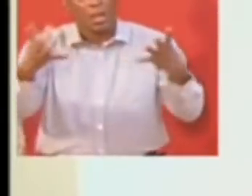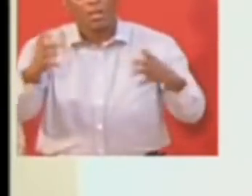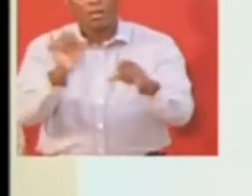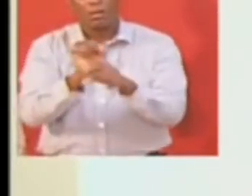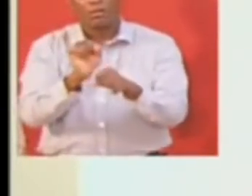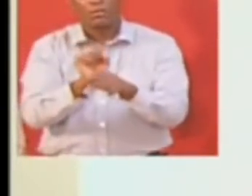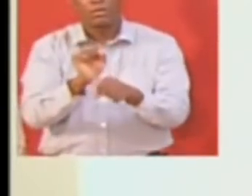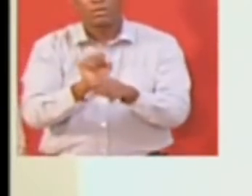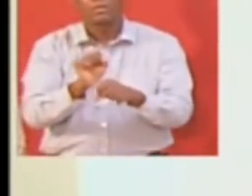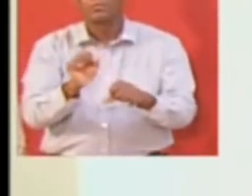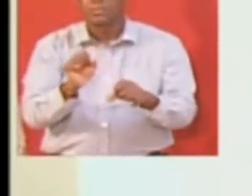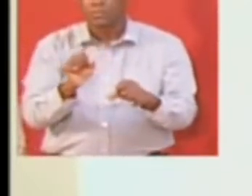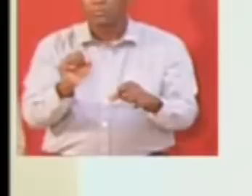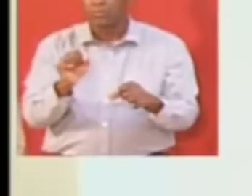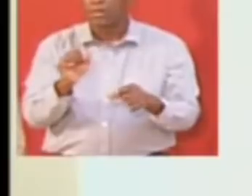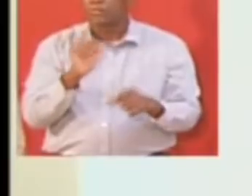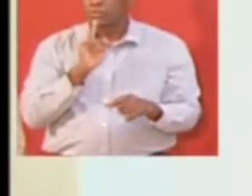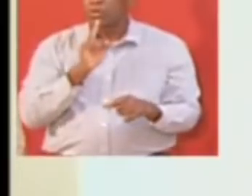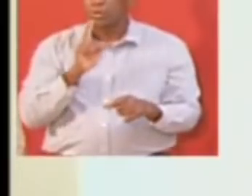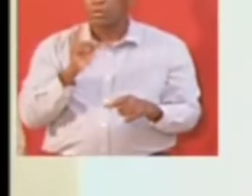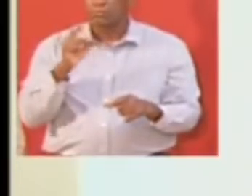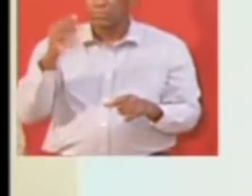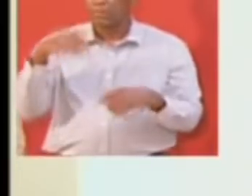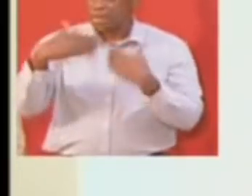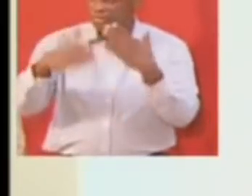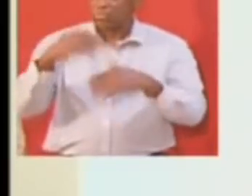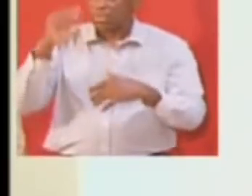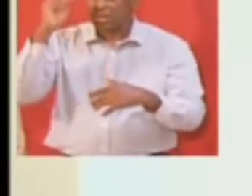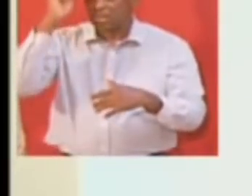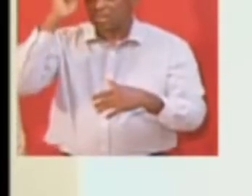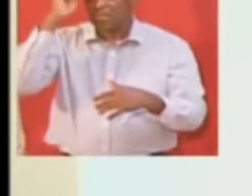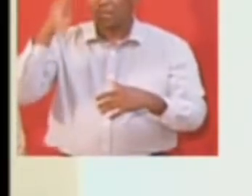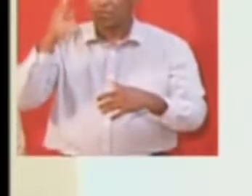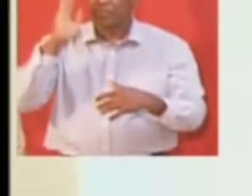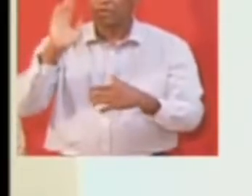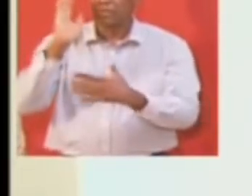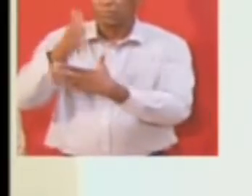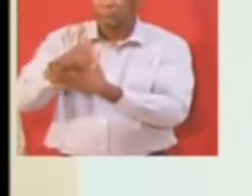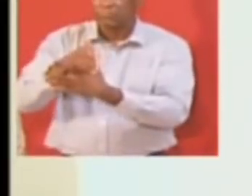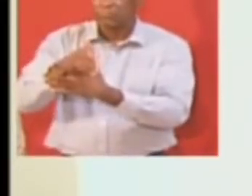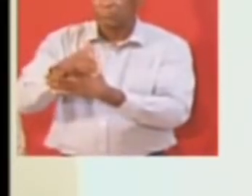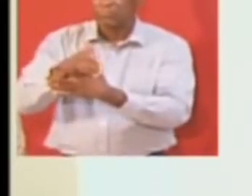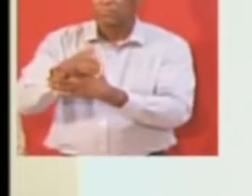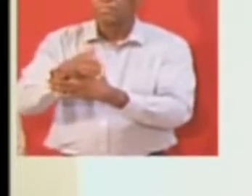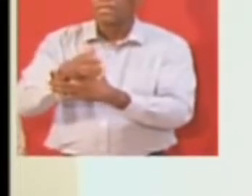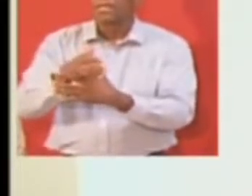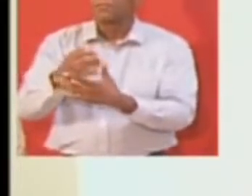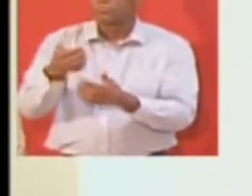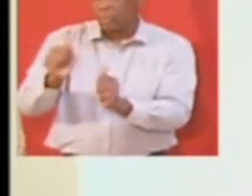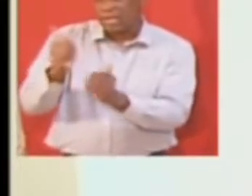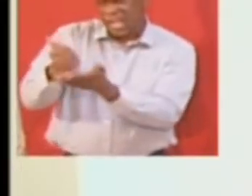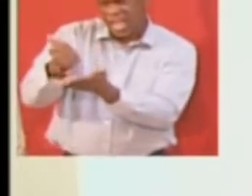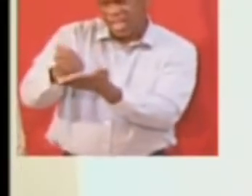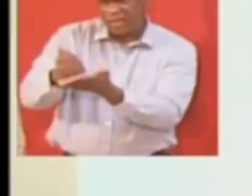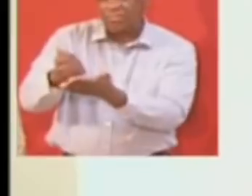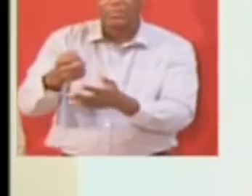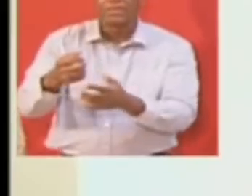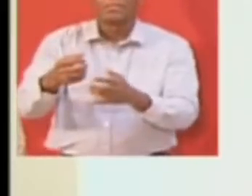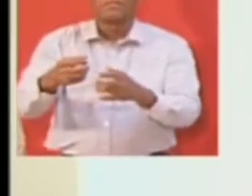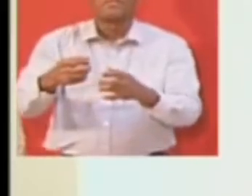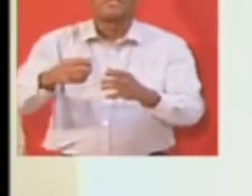would intervene. The biggest problem is that we don't have scheduled flights. Because we don't have scheduled